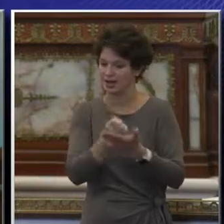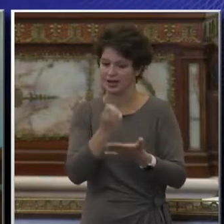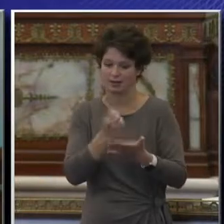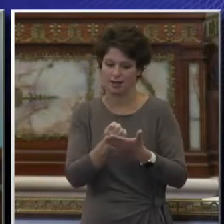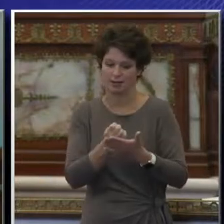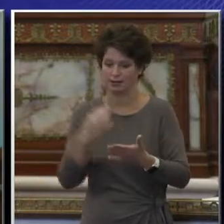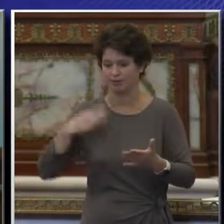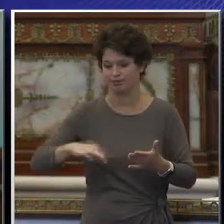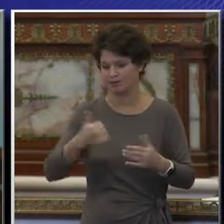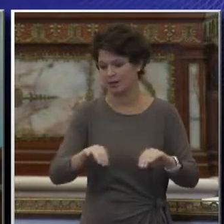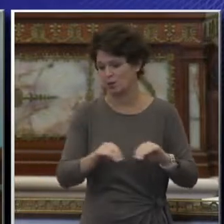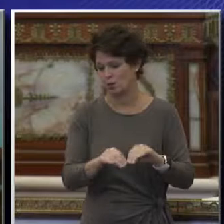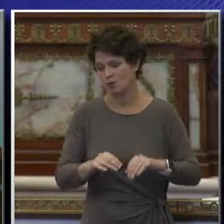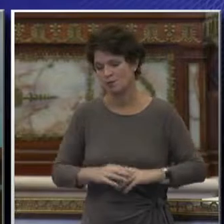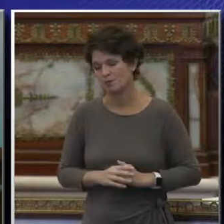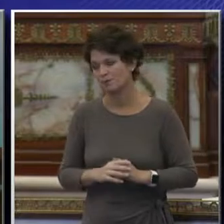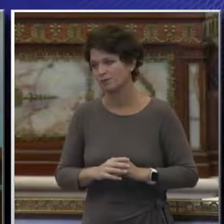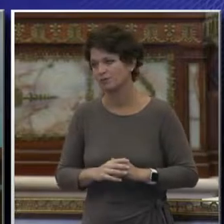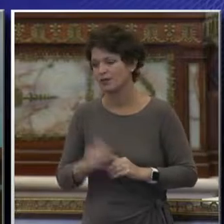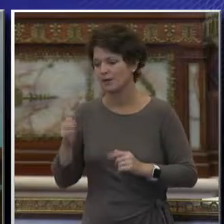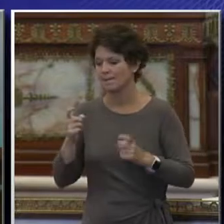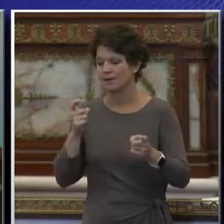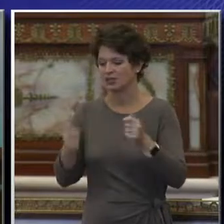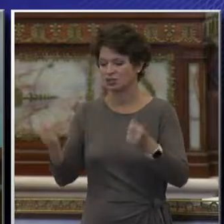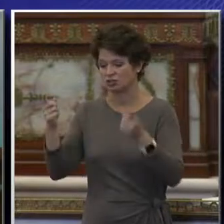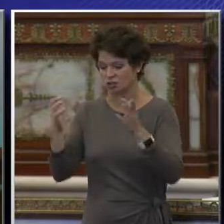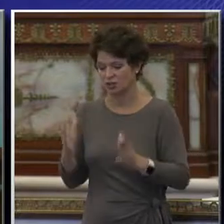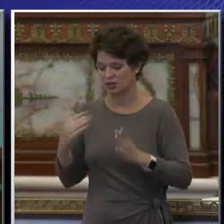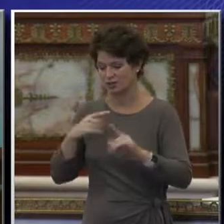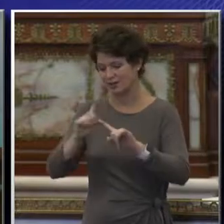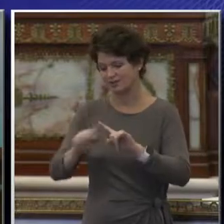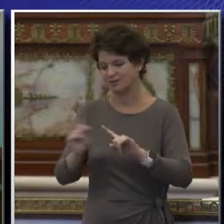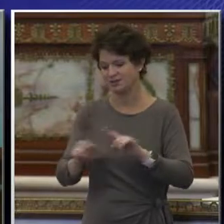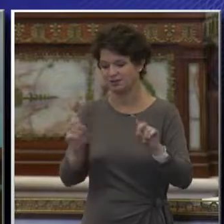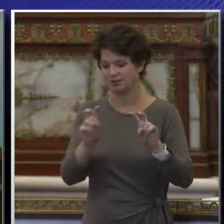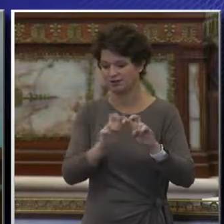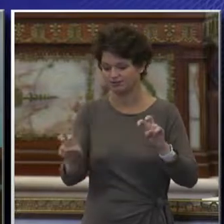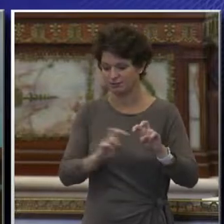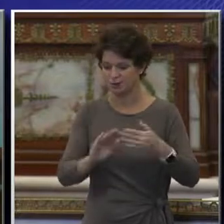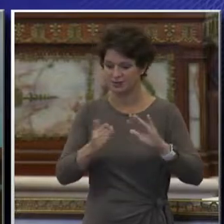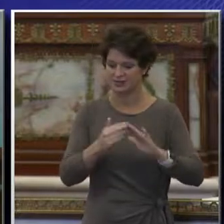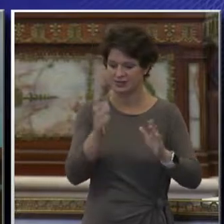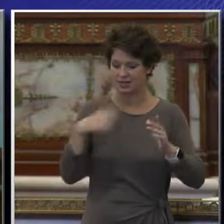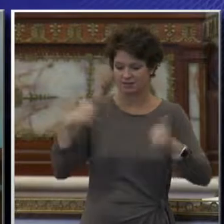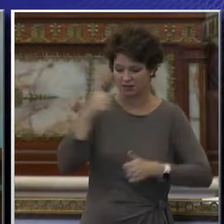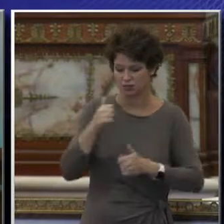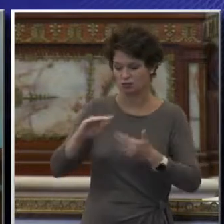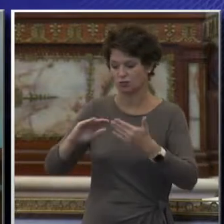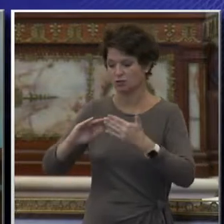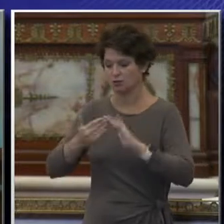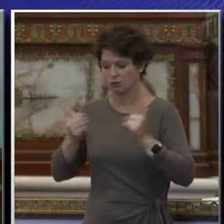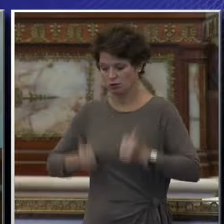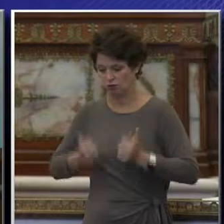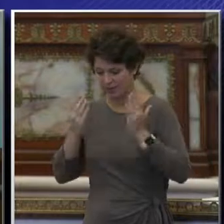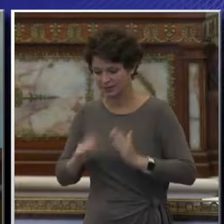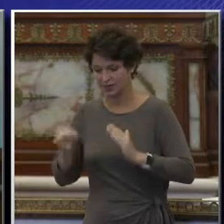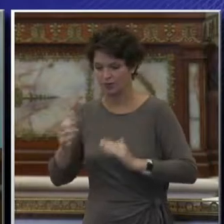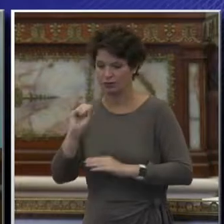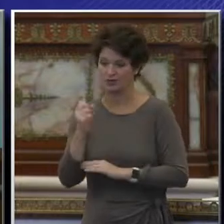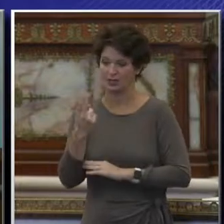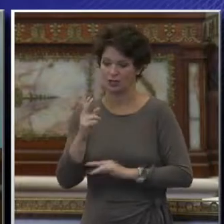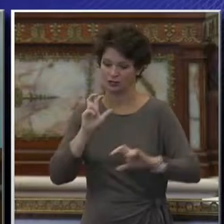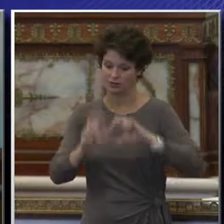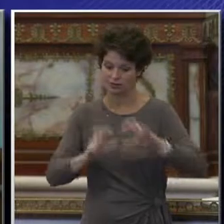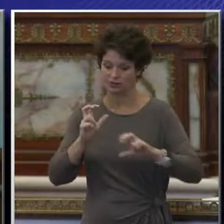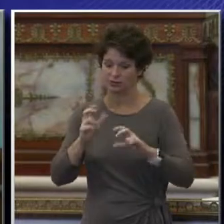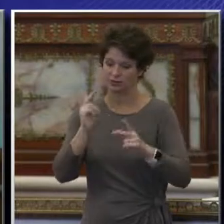feasible. Managing director convened a series of meetings with city officials, community residents, and other stakeholders